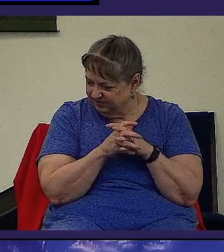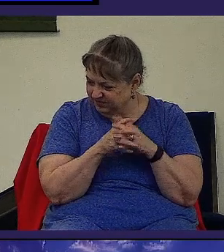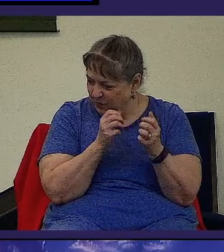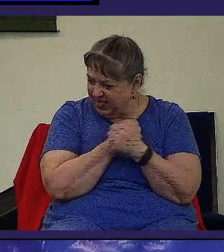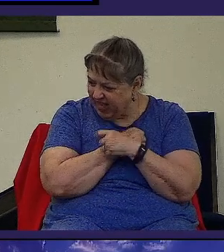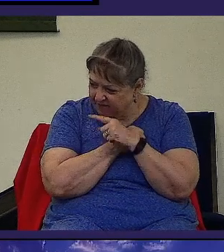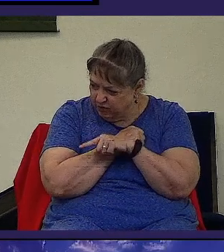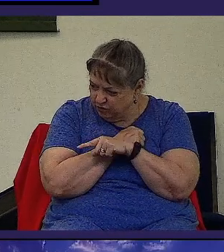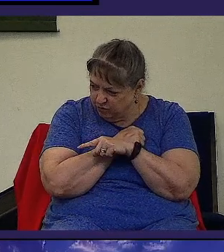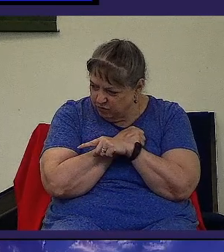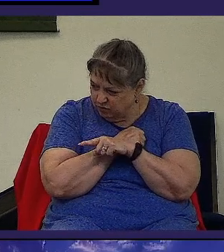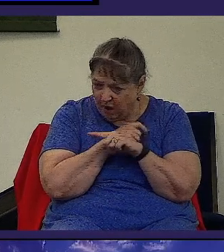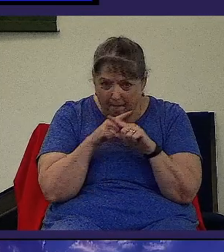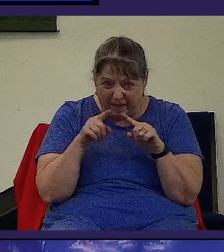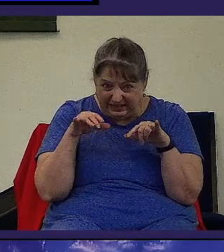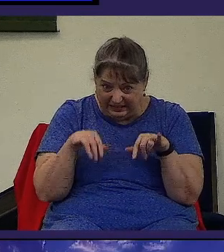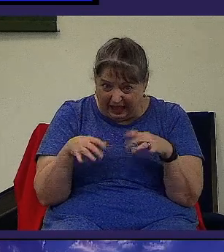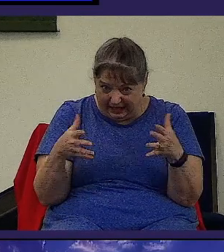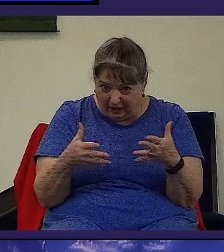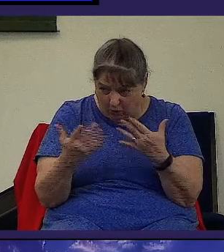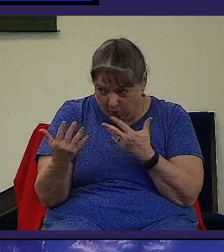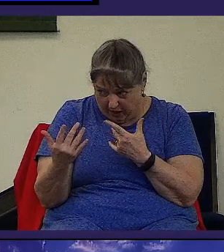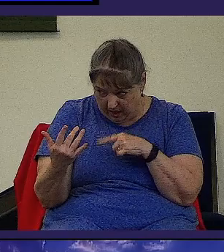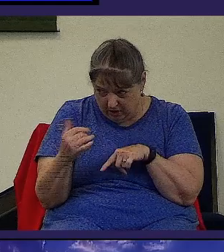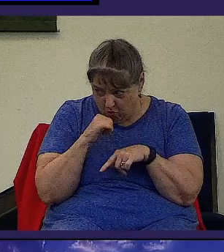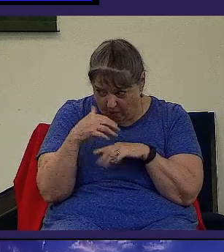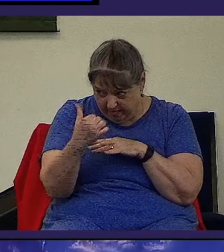we care for you but don't go anywhere because we're going to pray for you in a moment right